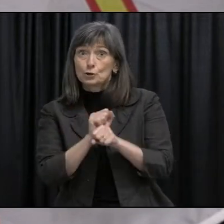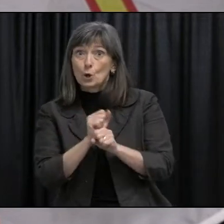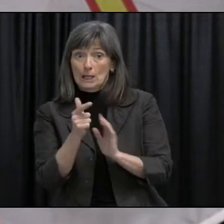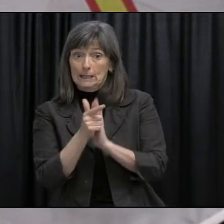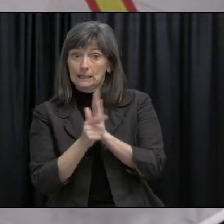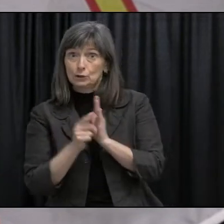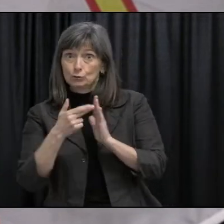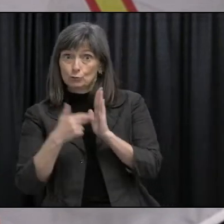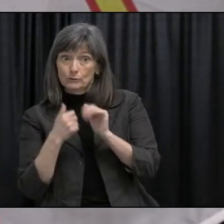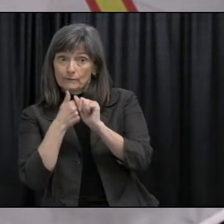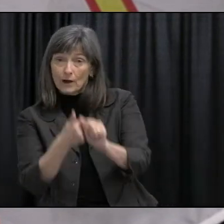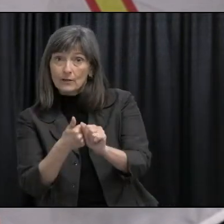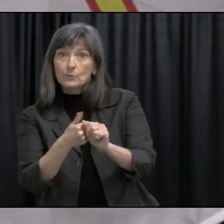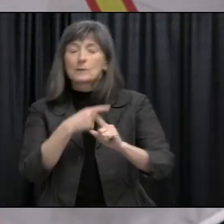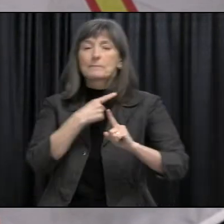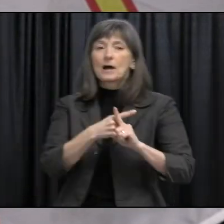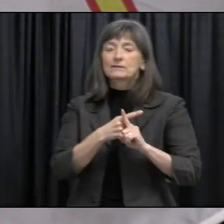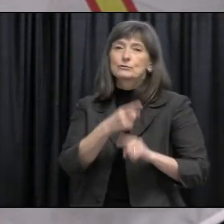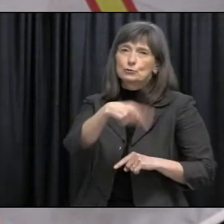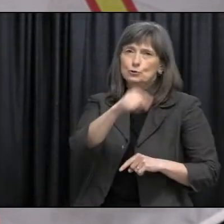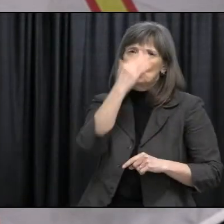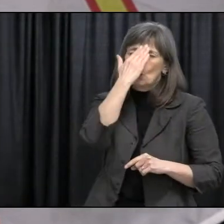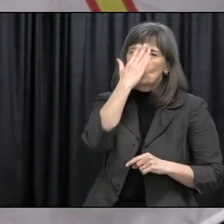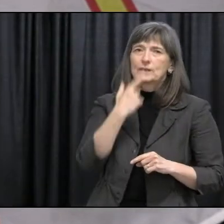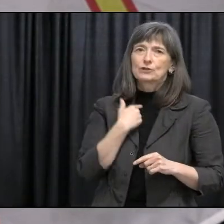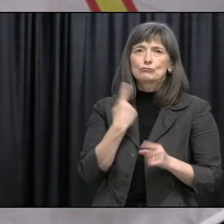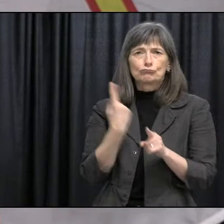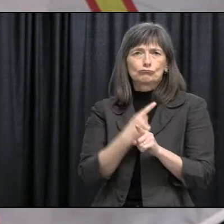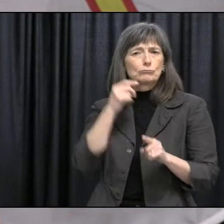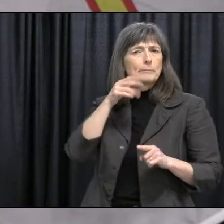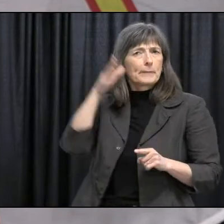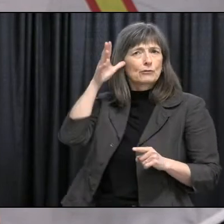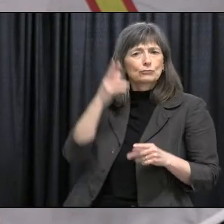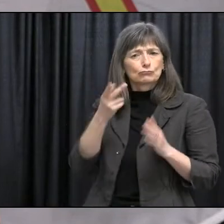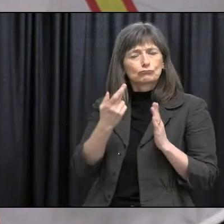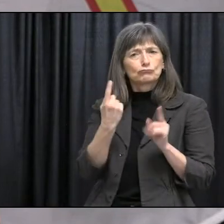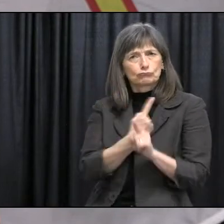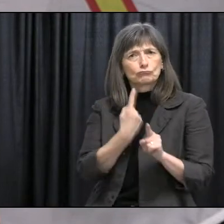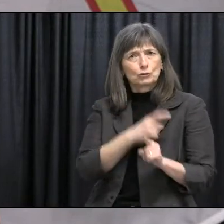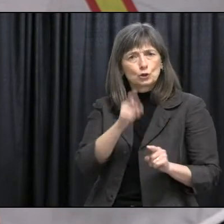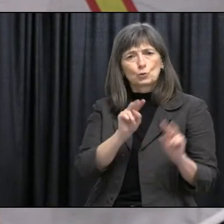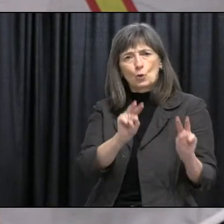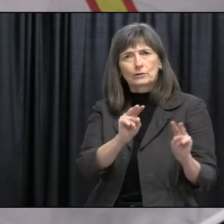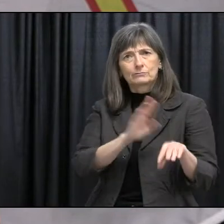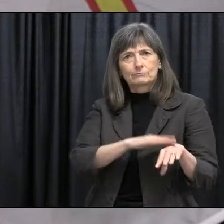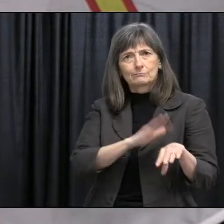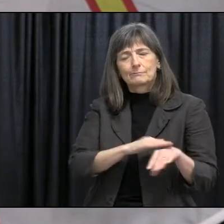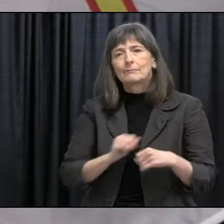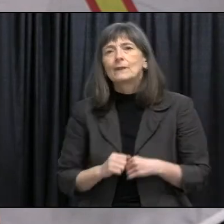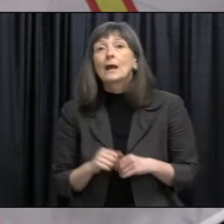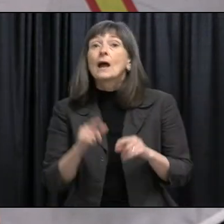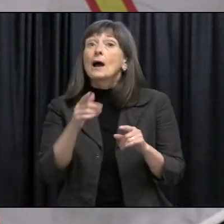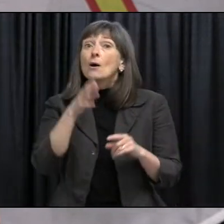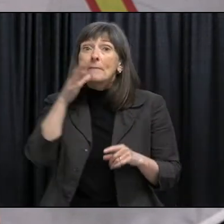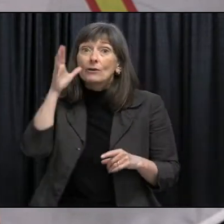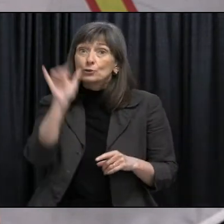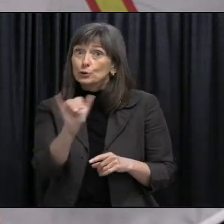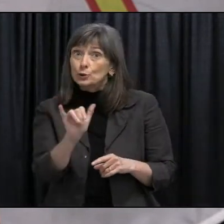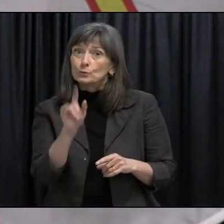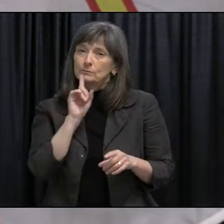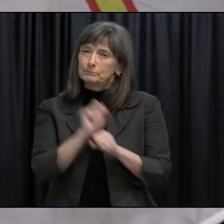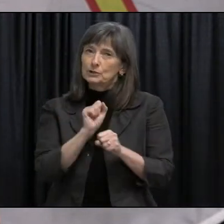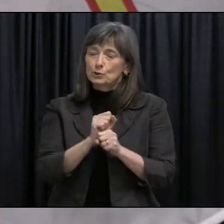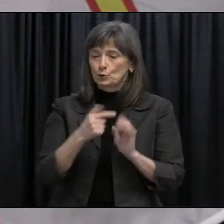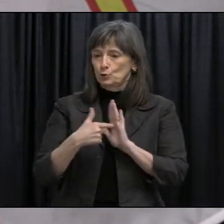it is the right thing to do. I also encourage you as parents to look at your own plans as well and make sure that you're setting a